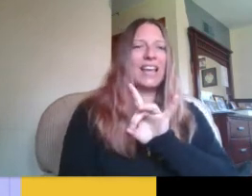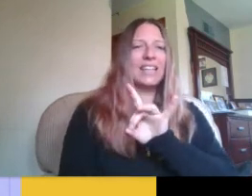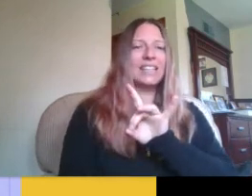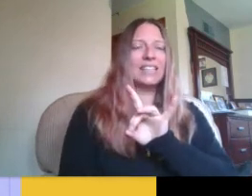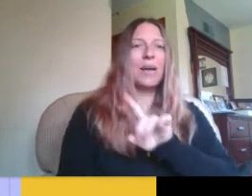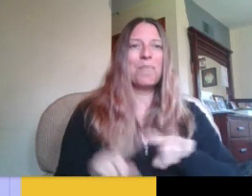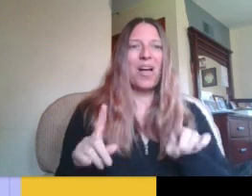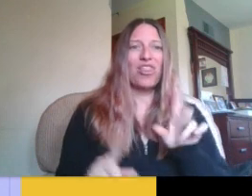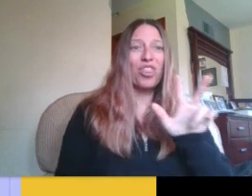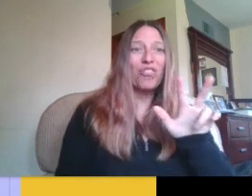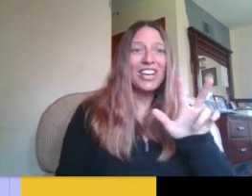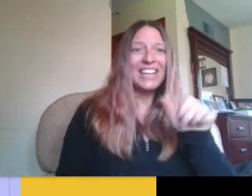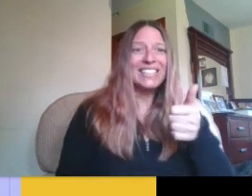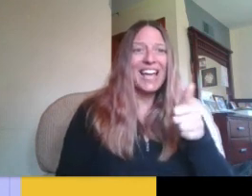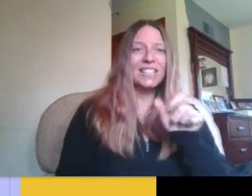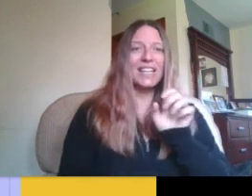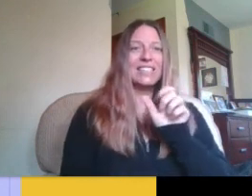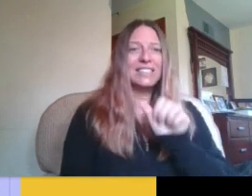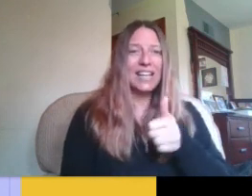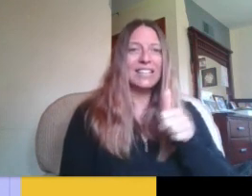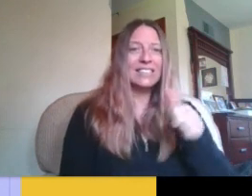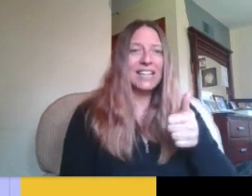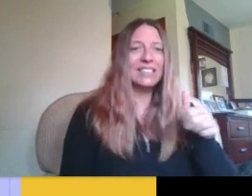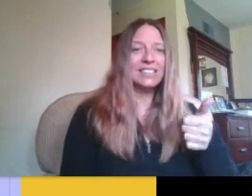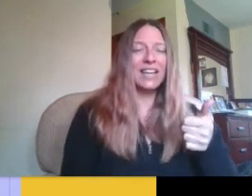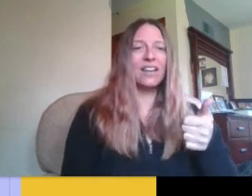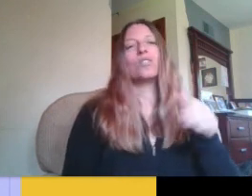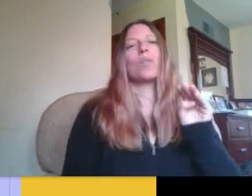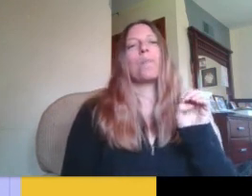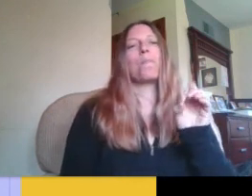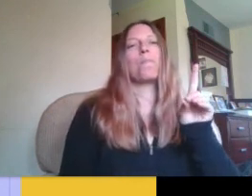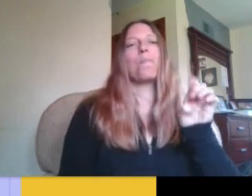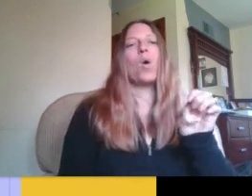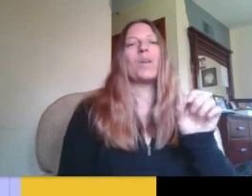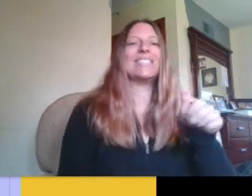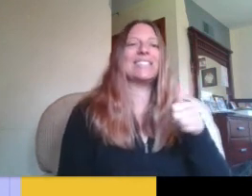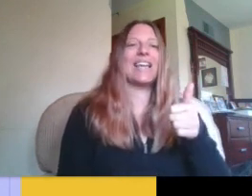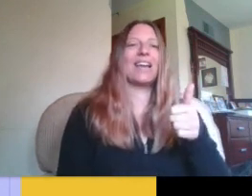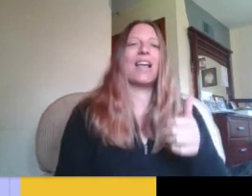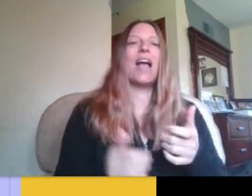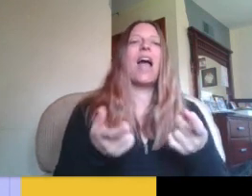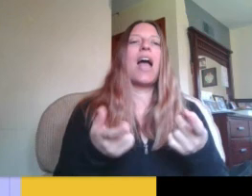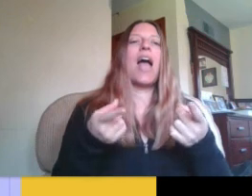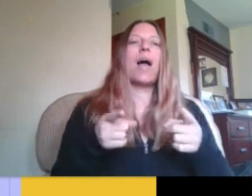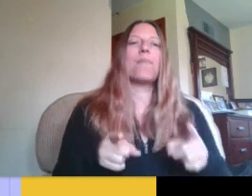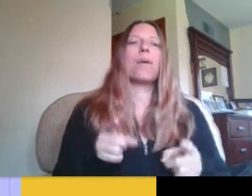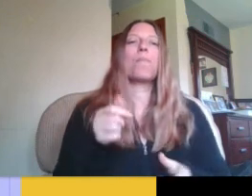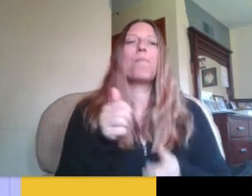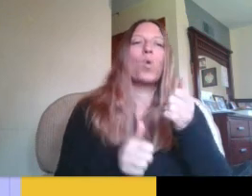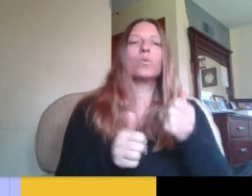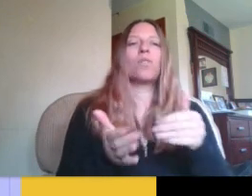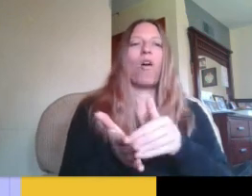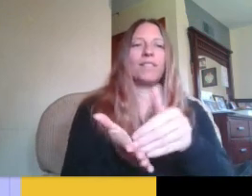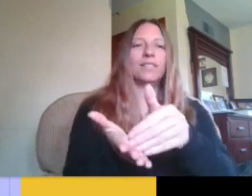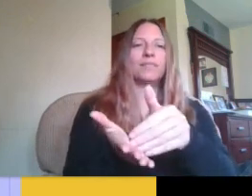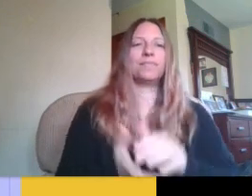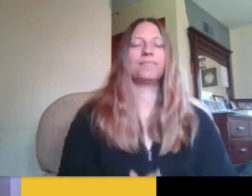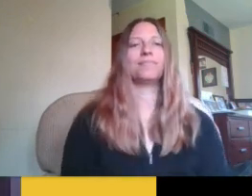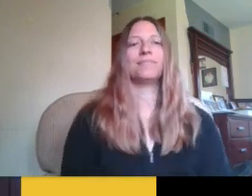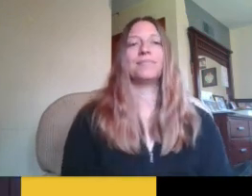like the most frequent number. So 10 is the mode of this data set. It's the result that occurred most often. All right, so